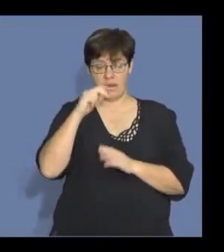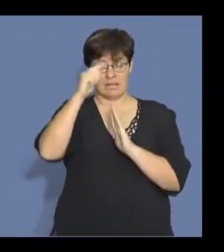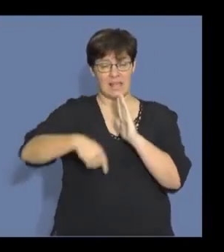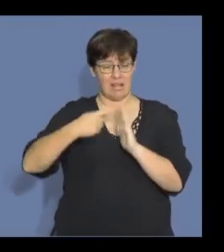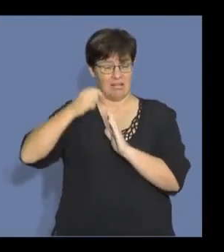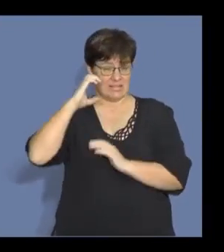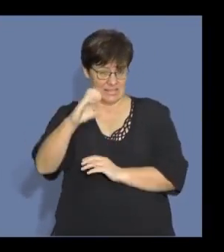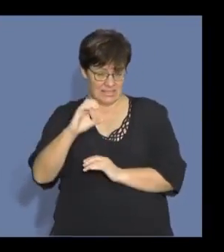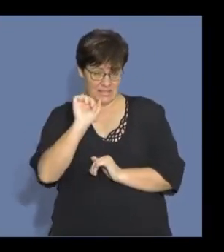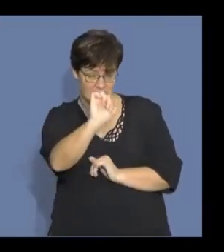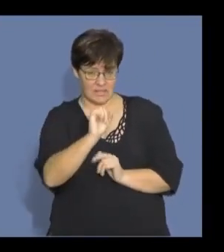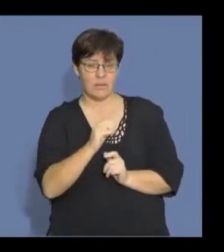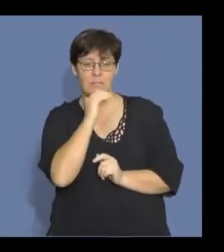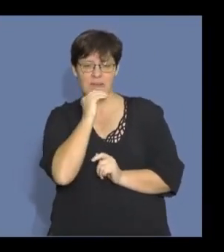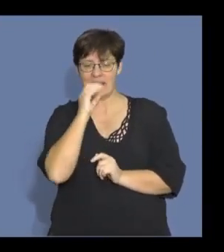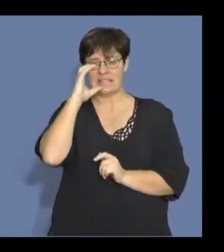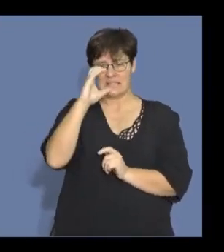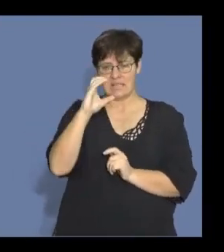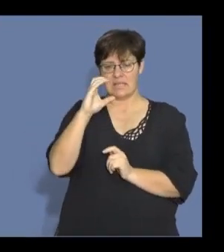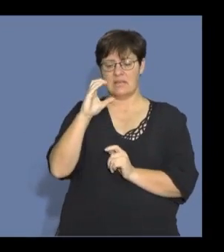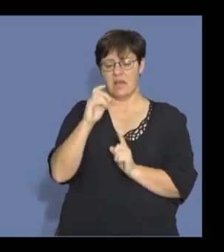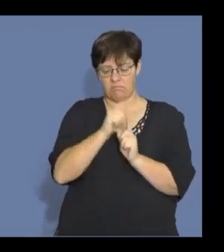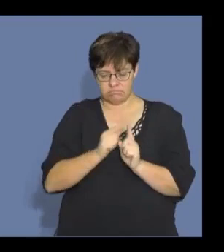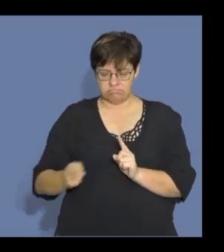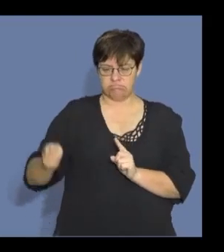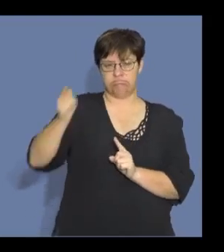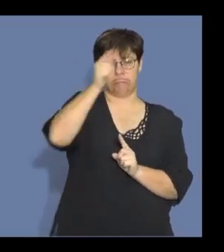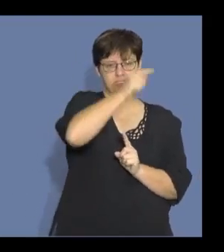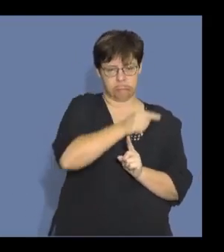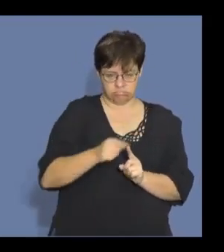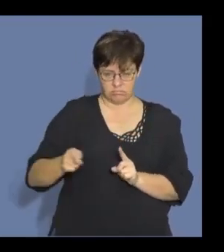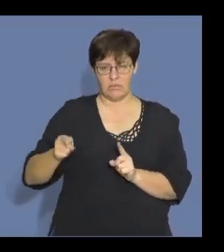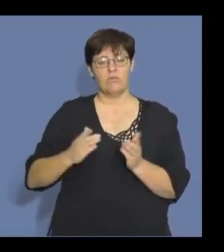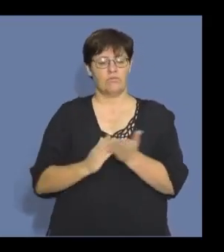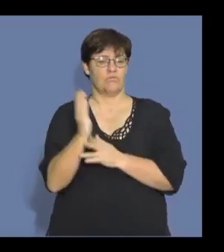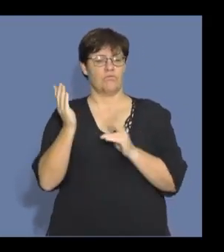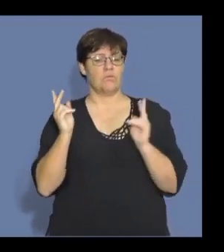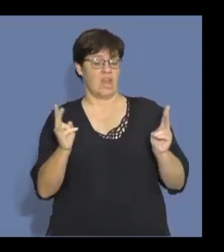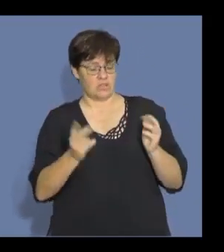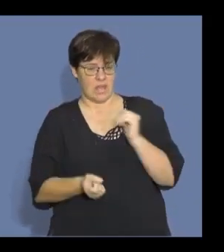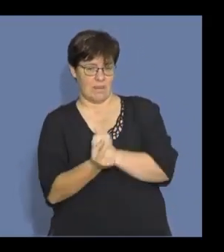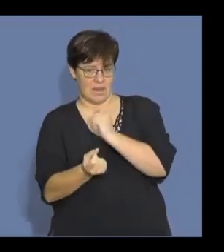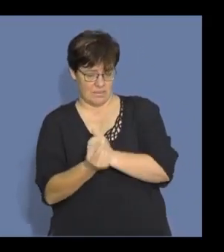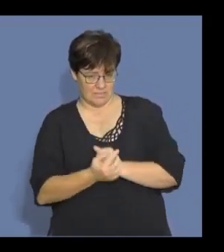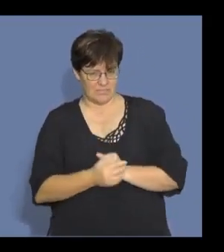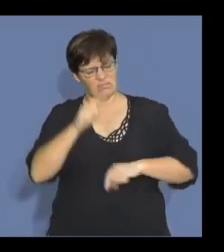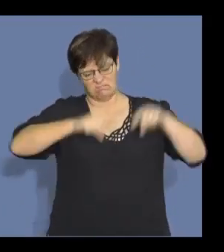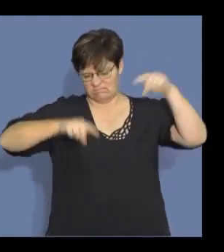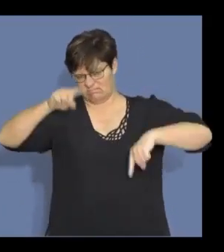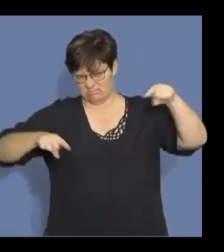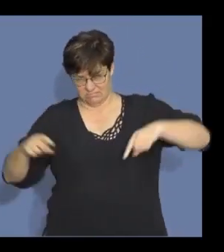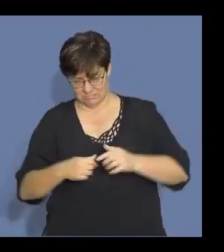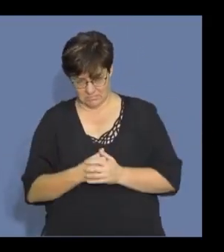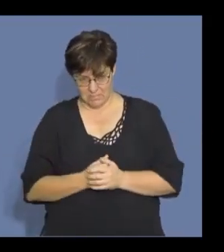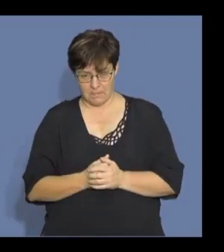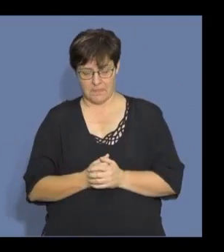that refers to the circulation of carbon in various forms through nature. So carbon in its different forms is the carbon